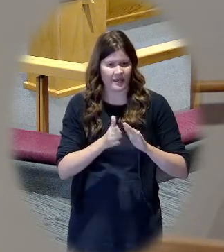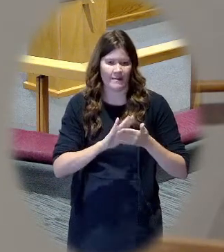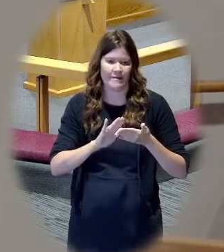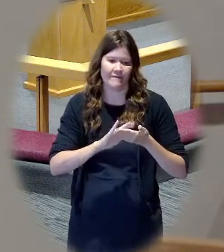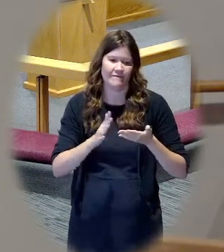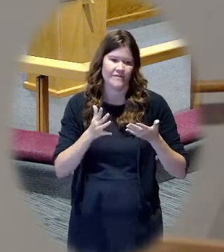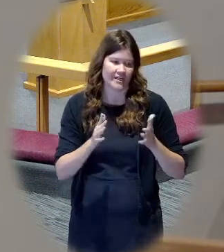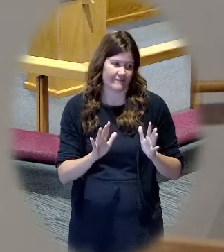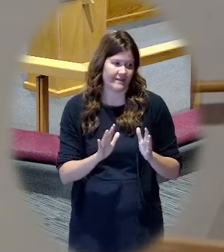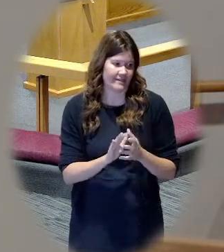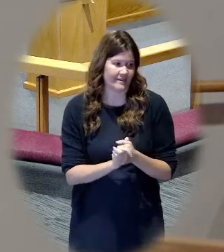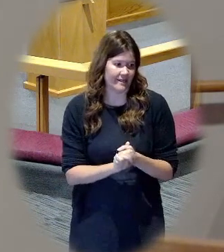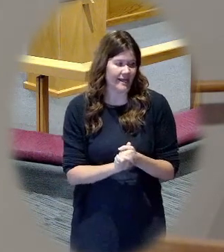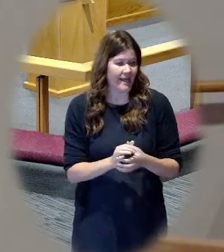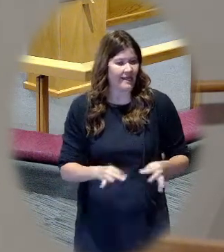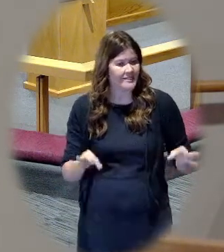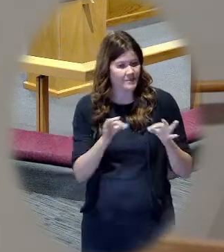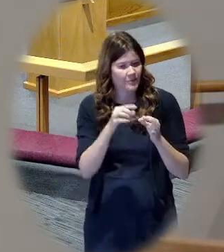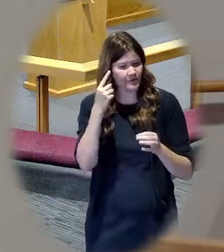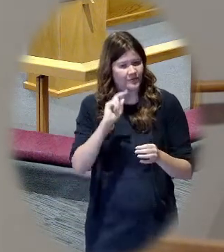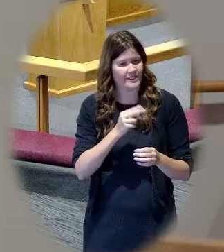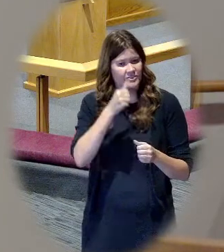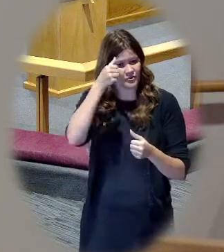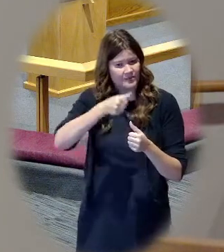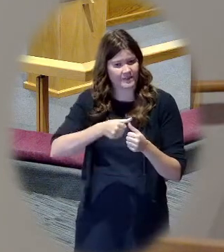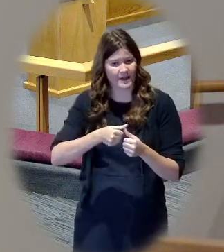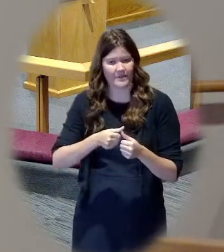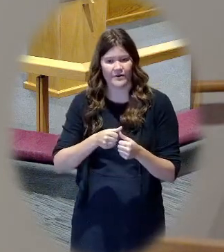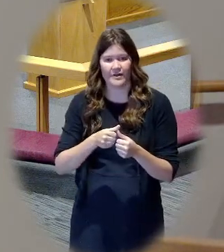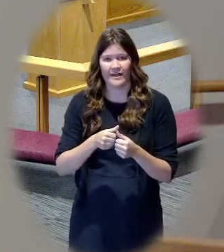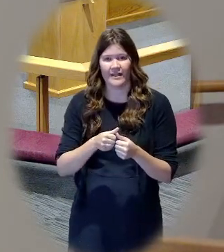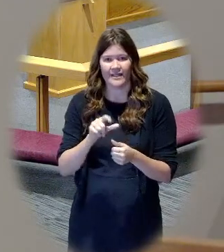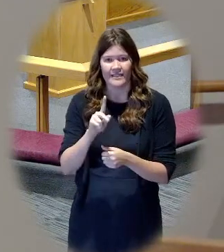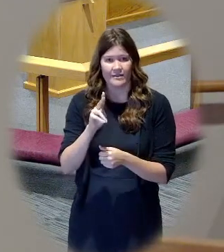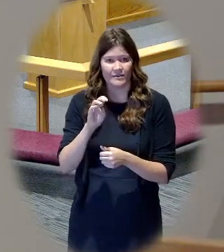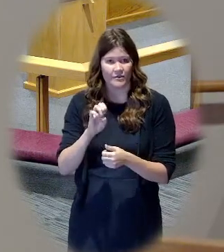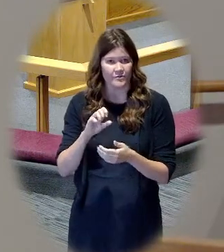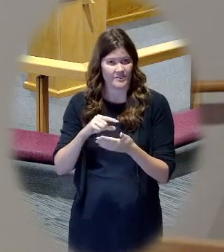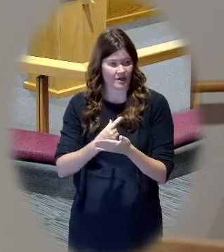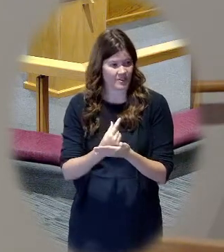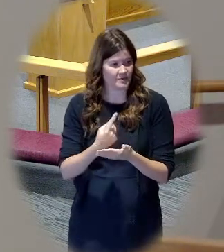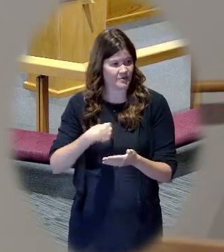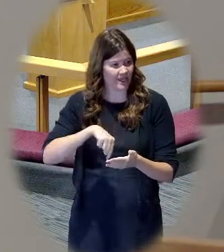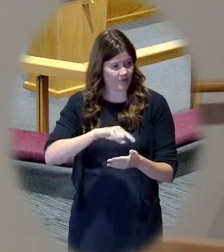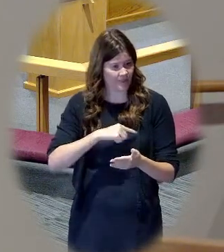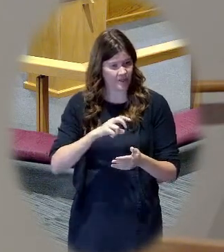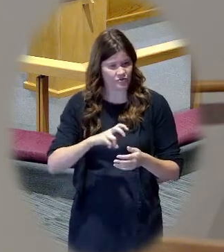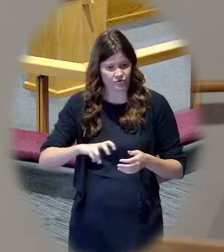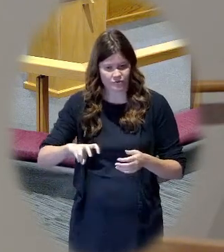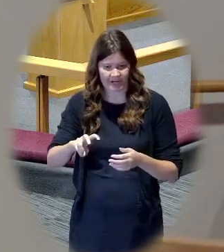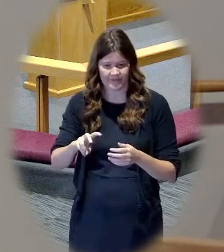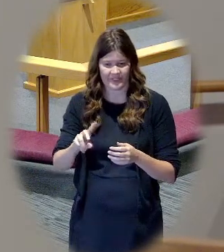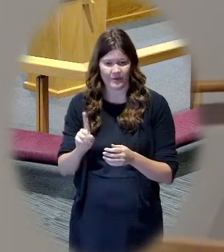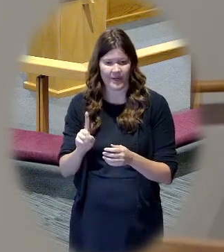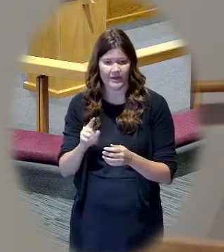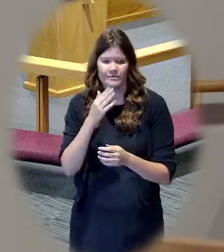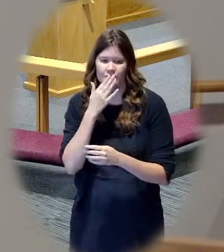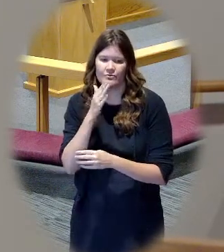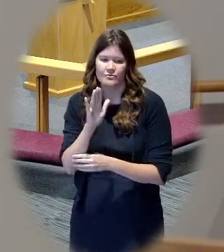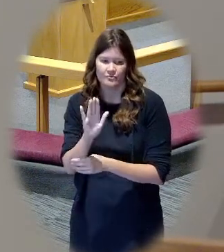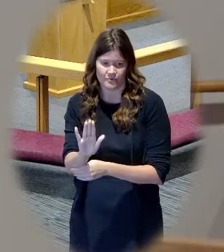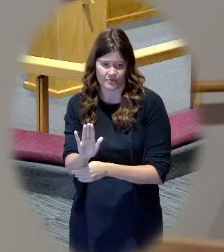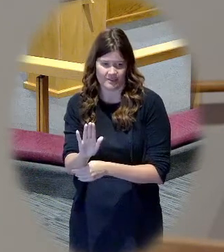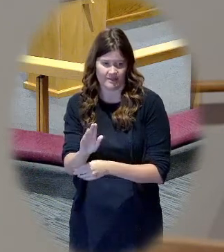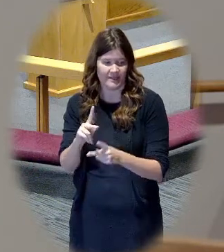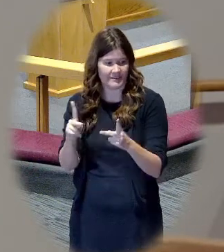And it's important for us to remember, too, that here in Luke's gospel, we are on the way to Jerusalem where Jesus